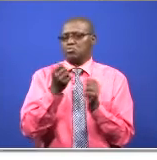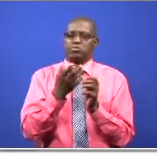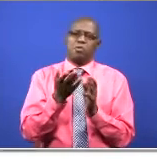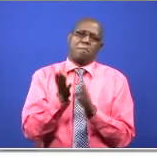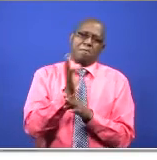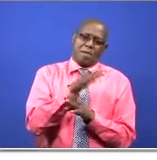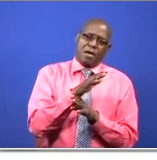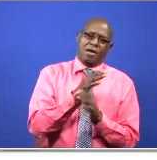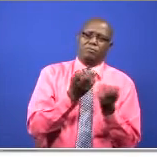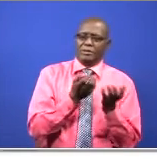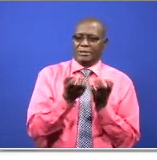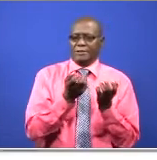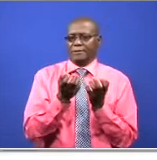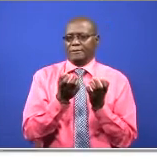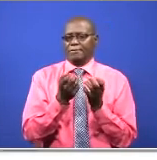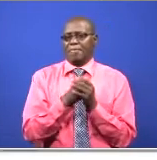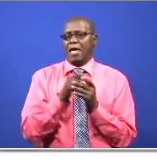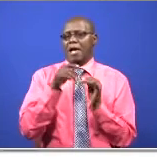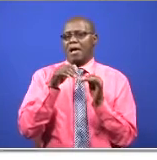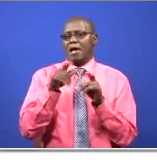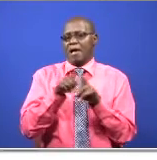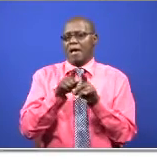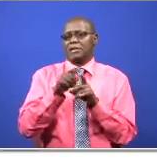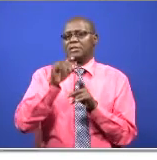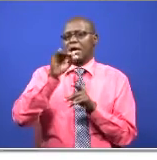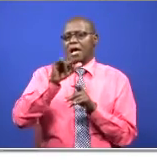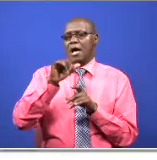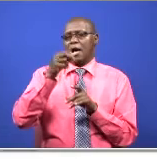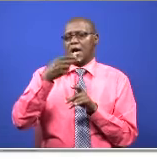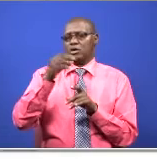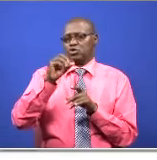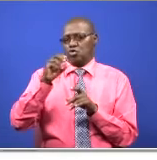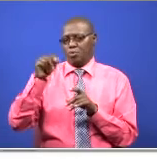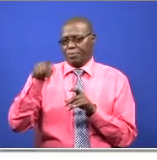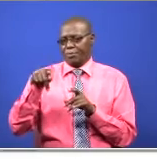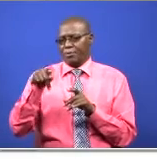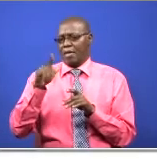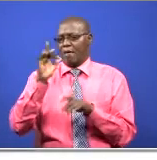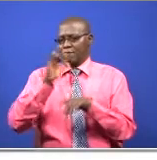where they were. As Hysop, were you affected by the COVID-19 pandemic? In what ways were you affected?